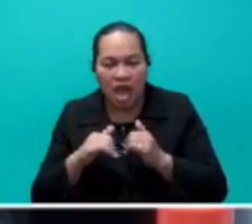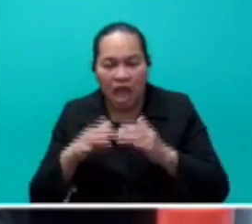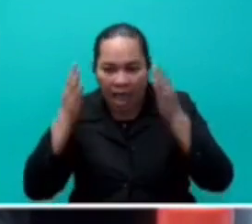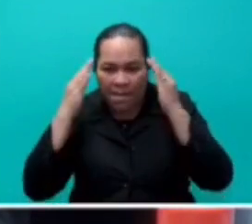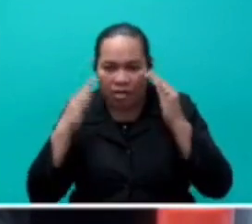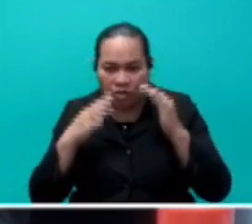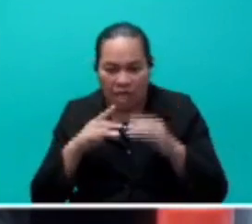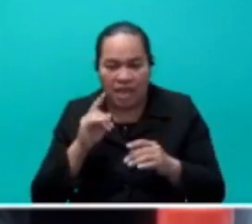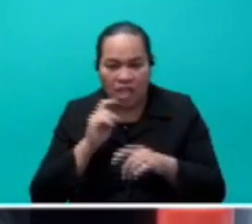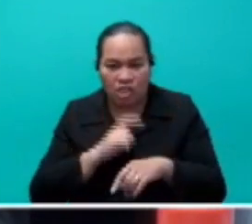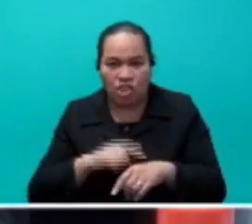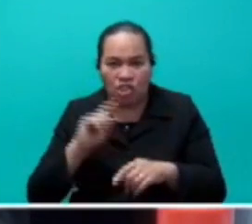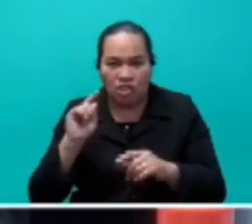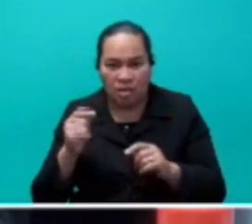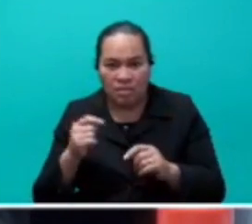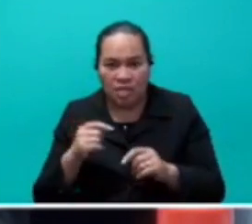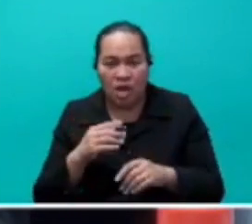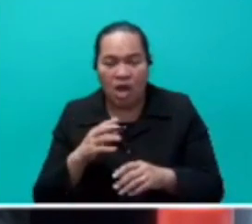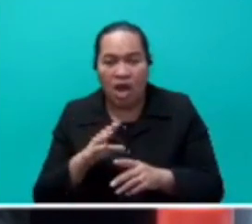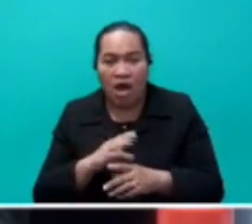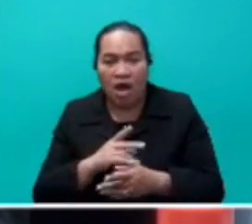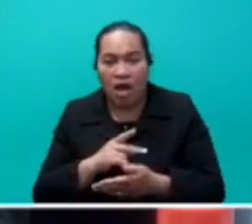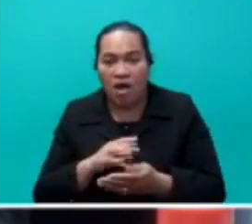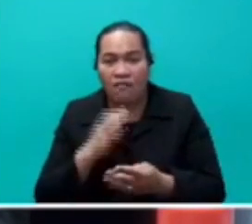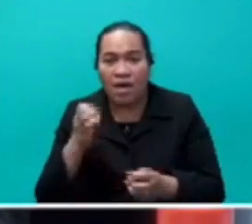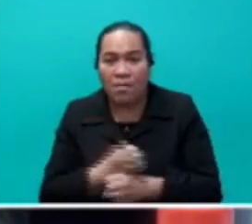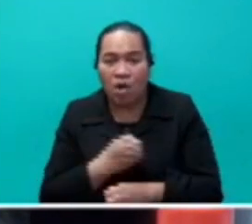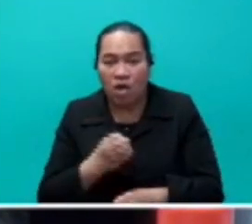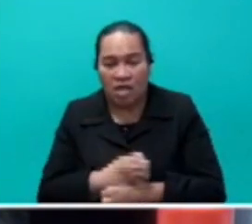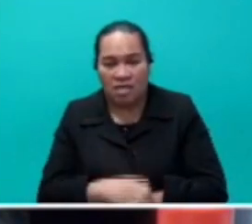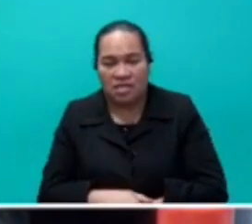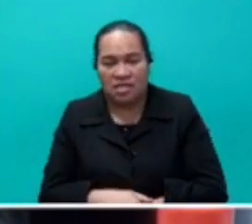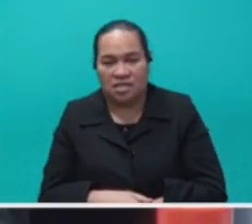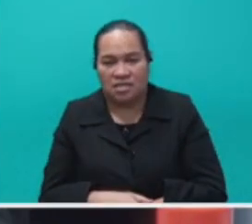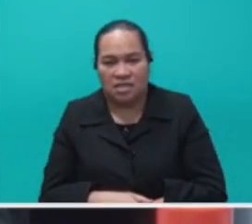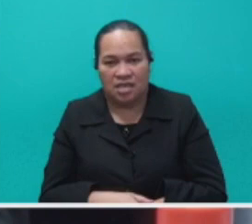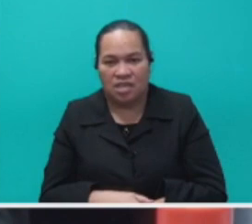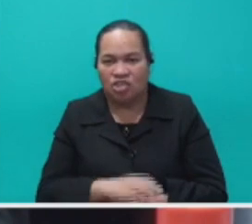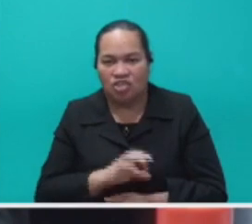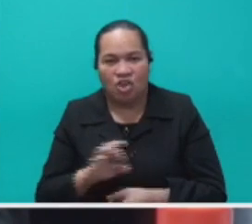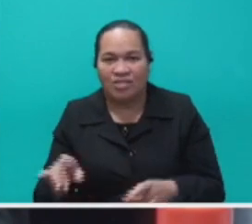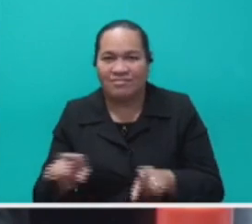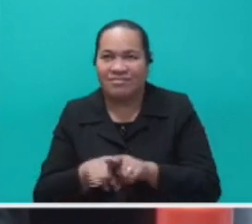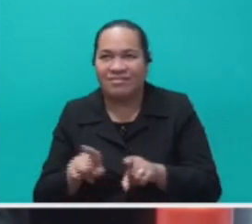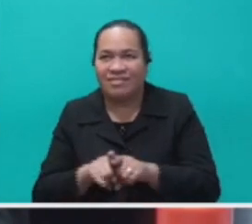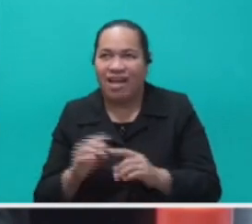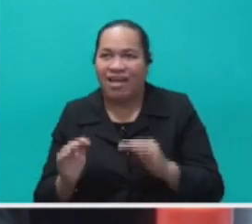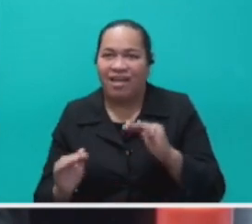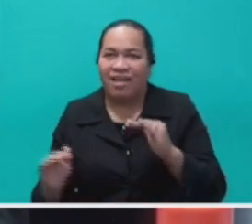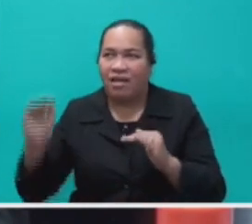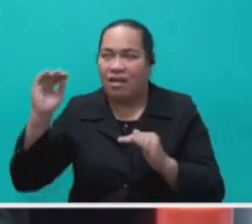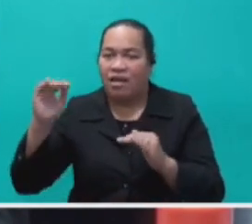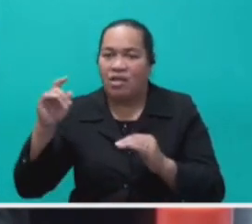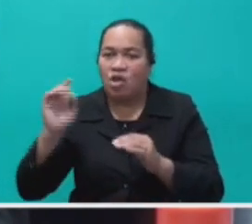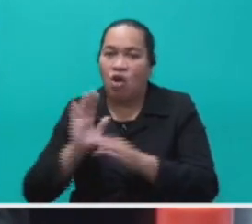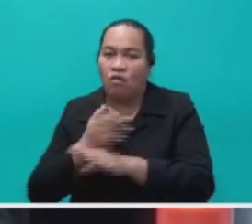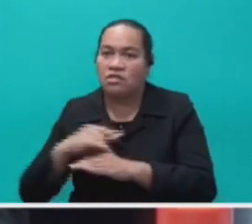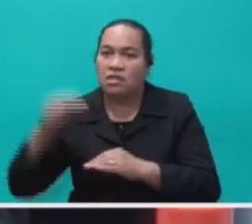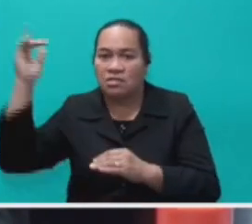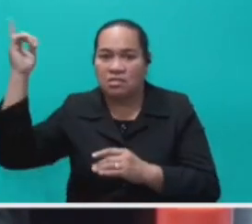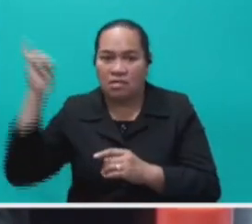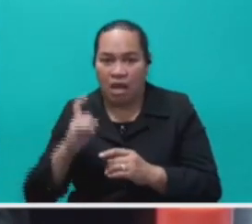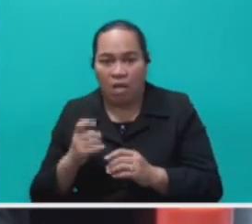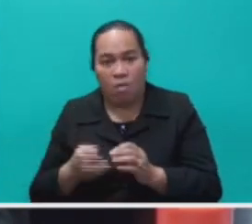terms and conditions of employment is not as same as those who are from overseas.